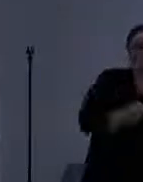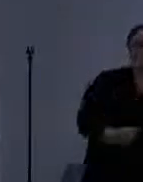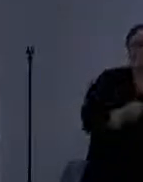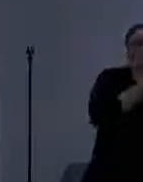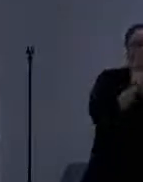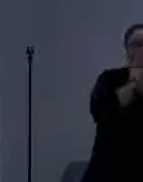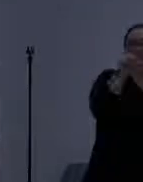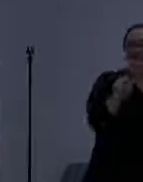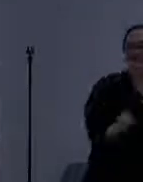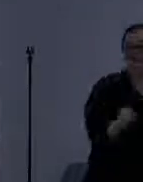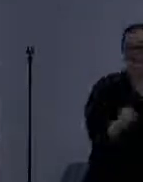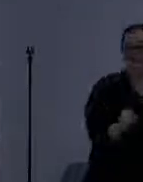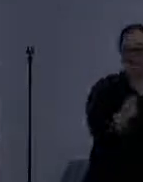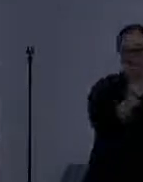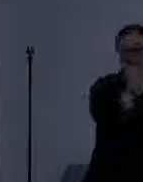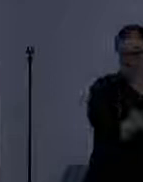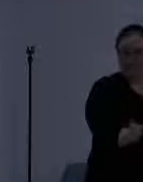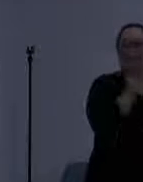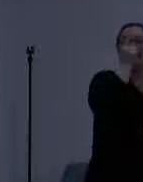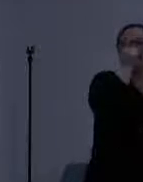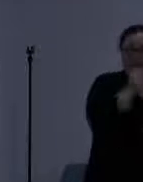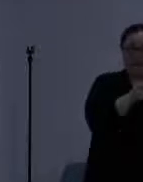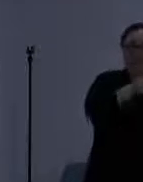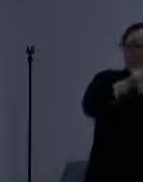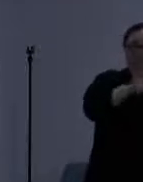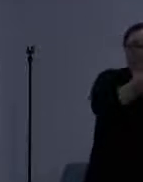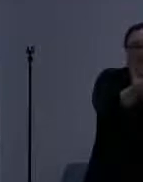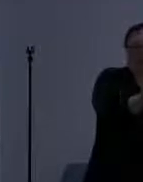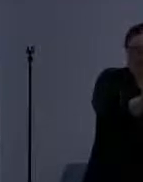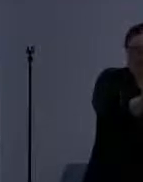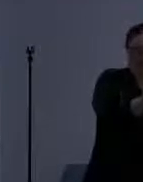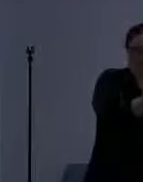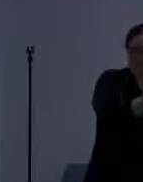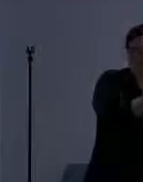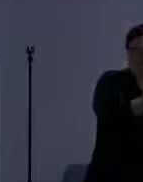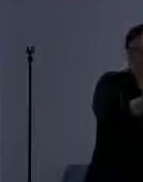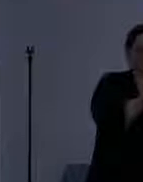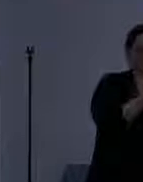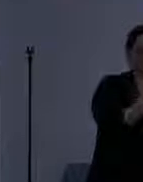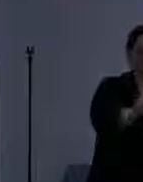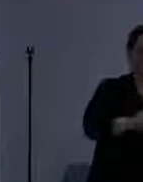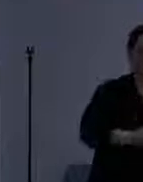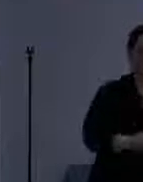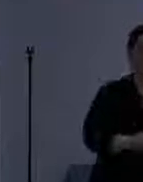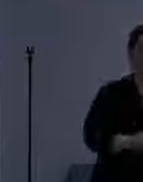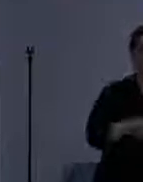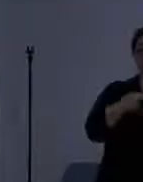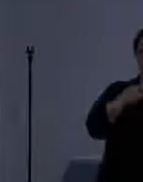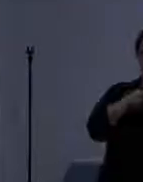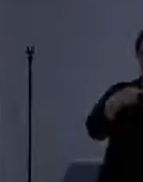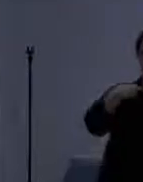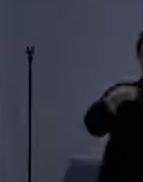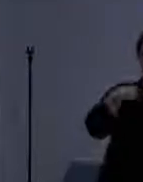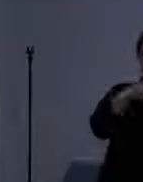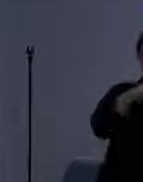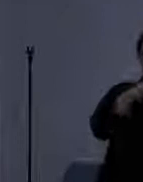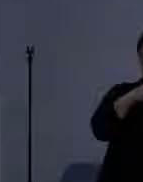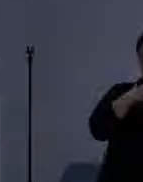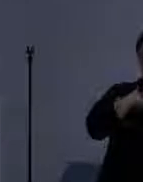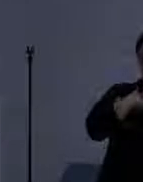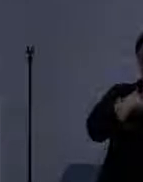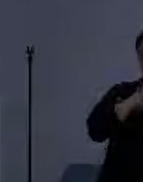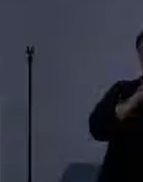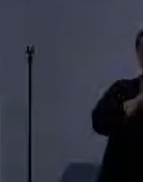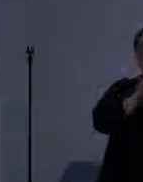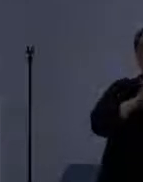enable people to be safe. For the Quality and Safeguards Commission, that means for us that we're